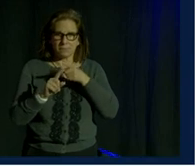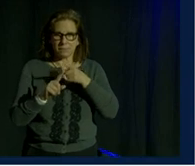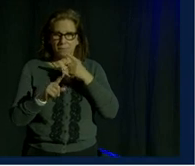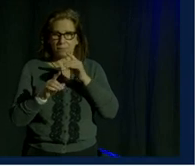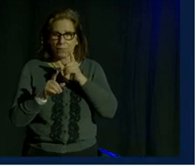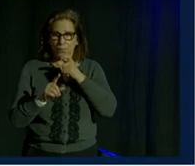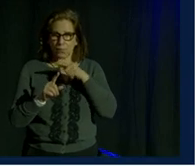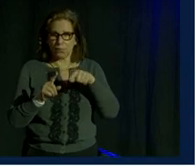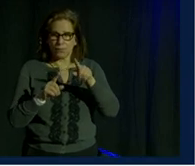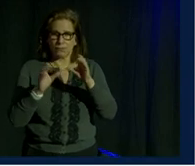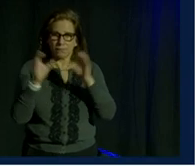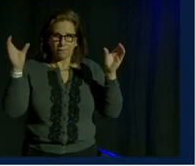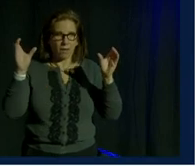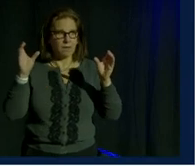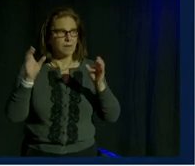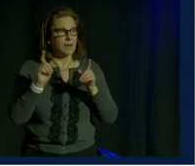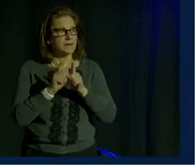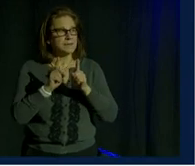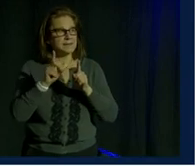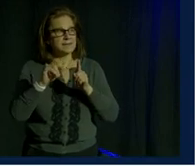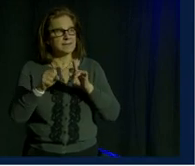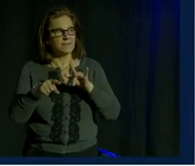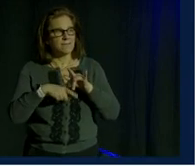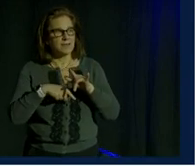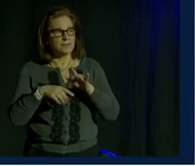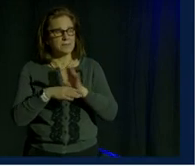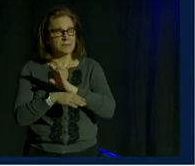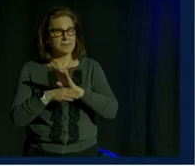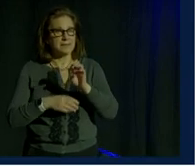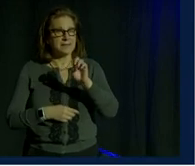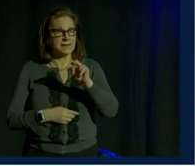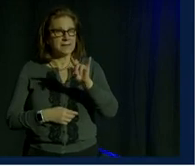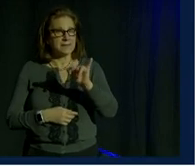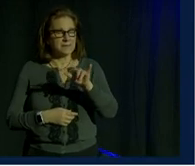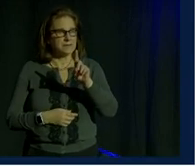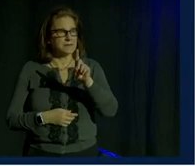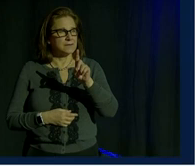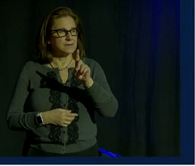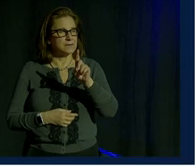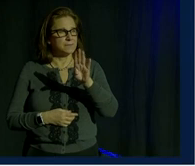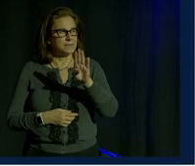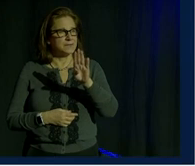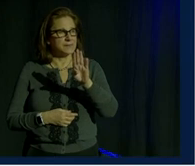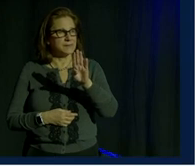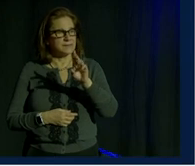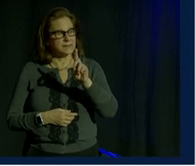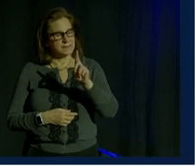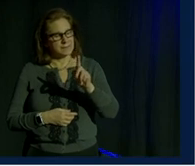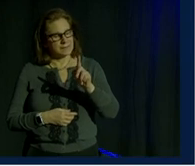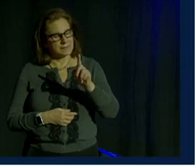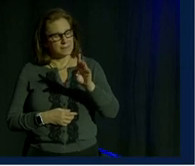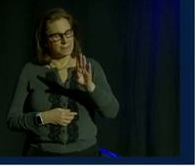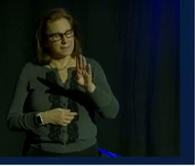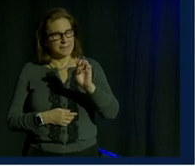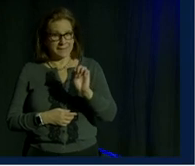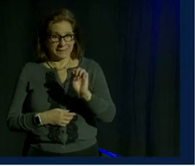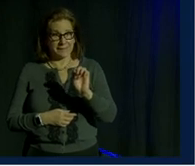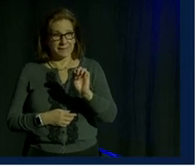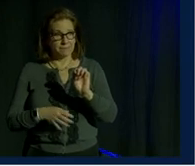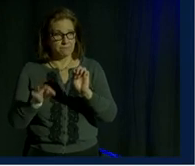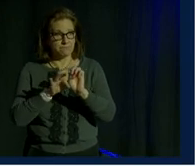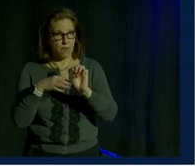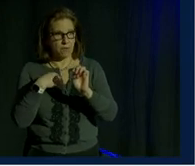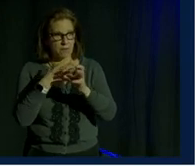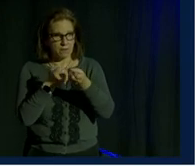potential partners, but specifically targeting partnering with certified DBEs